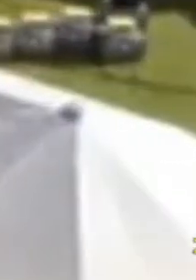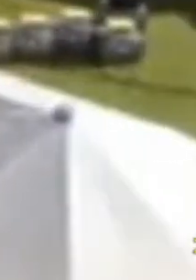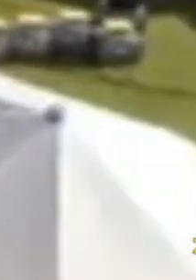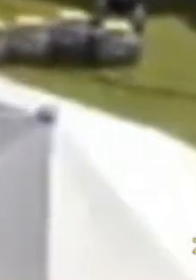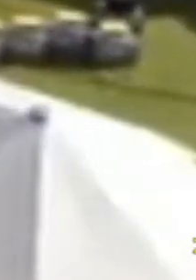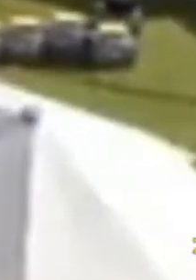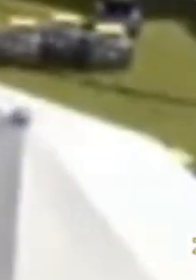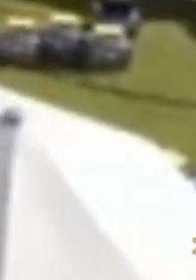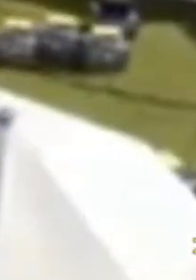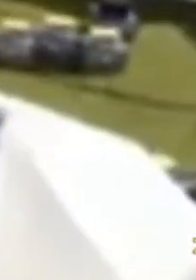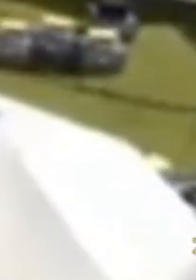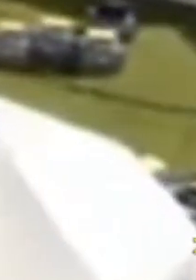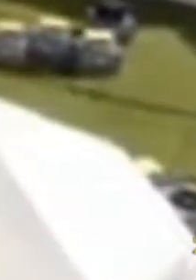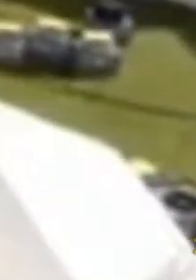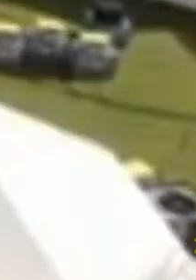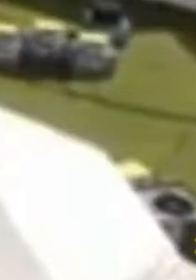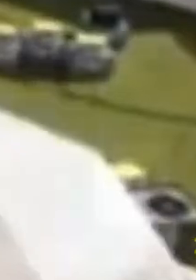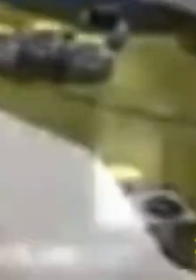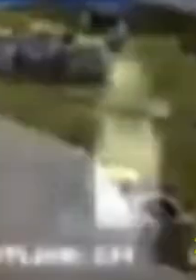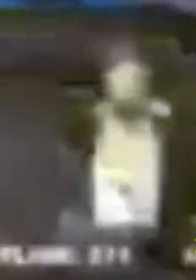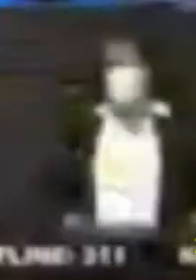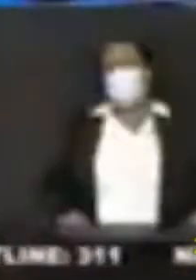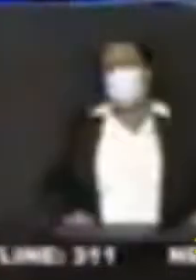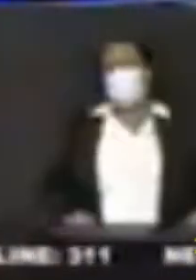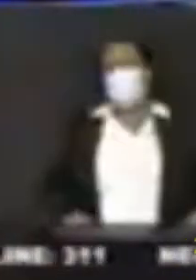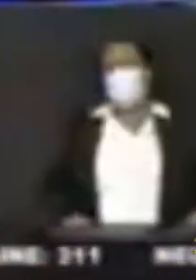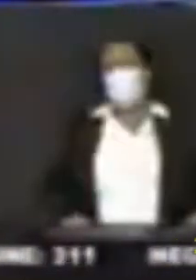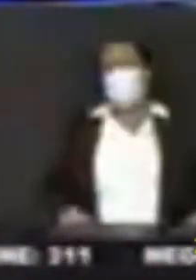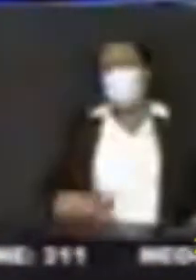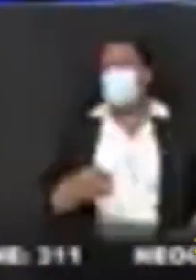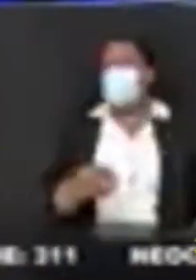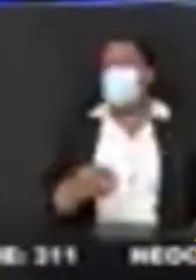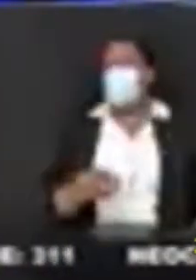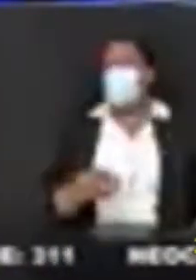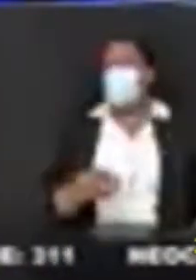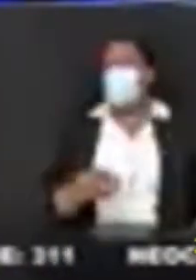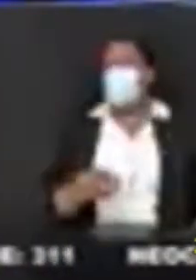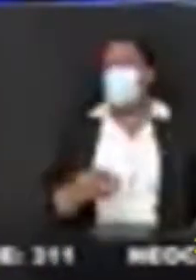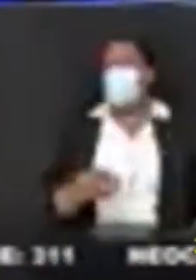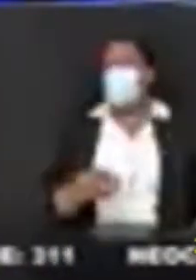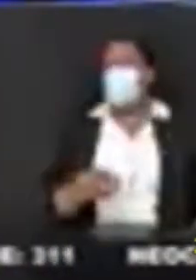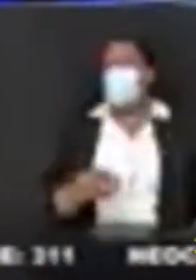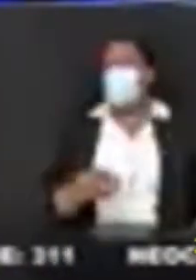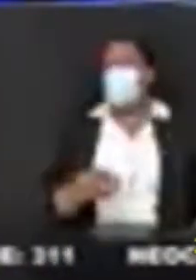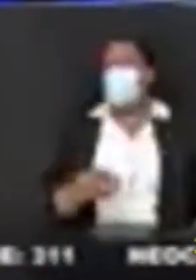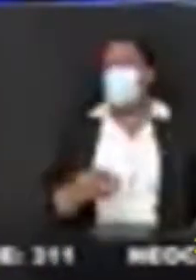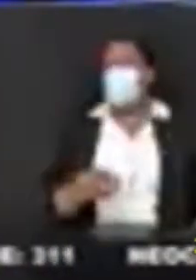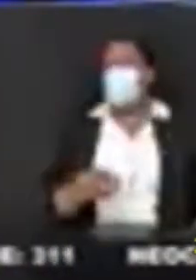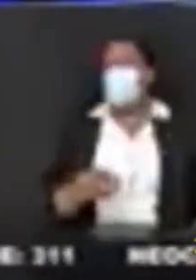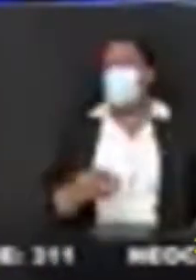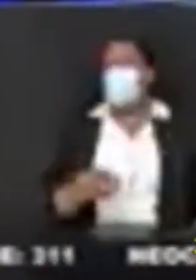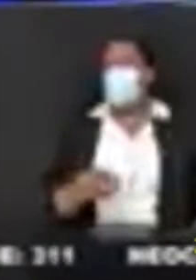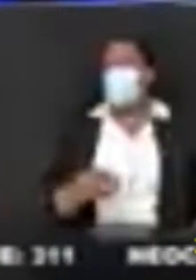the disaster agencies. Each of the field hospitals for